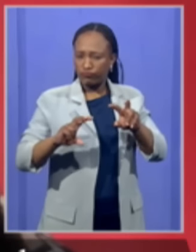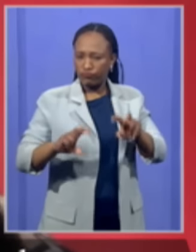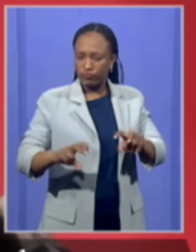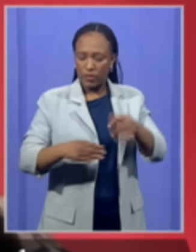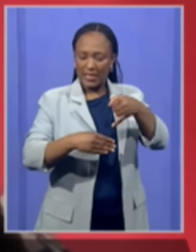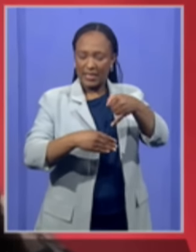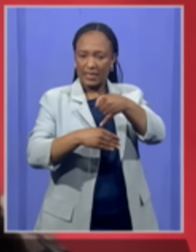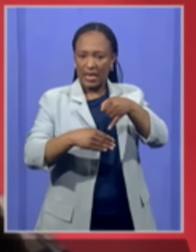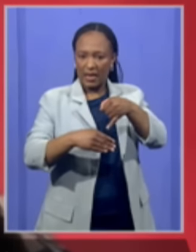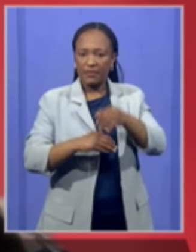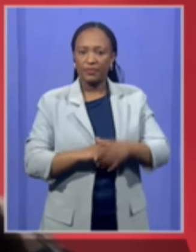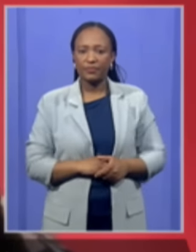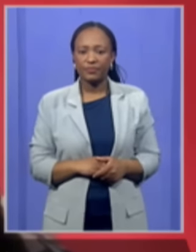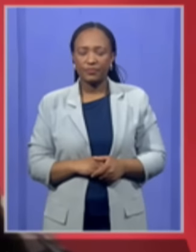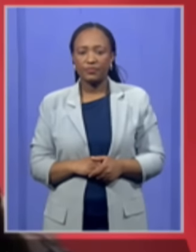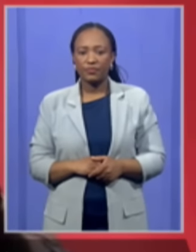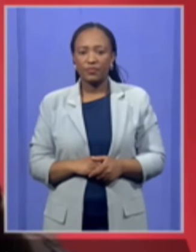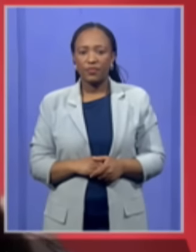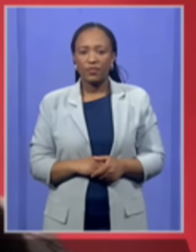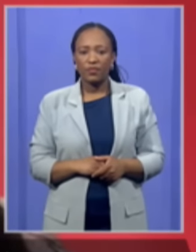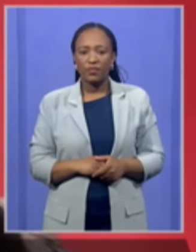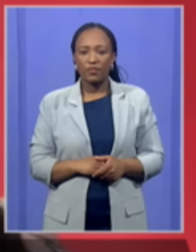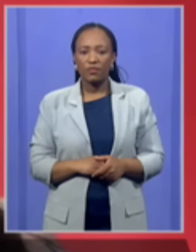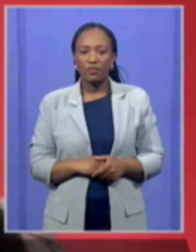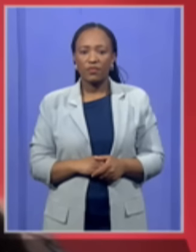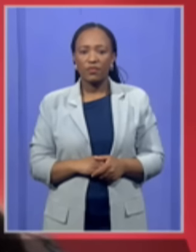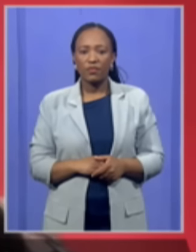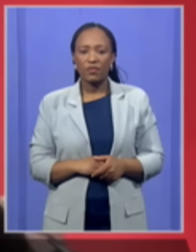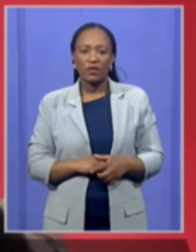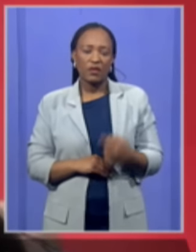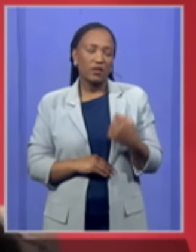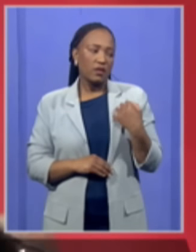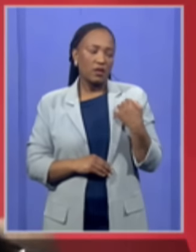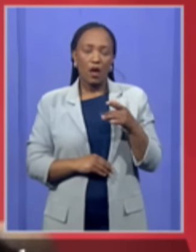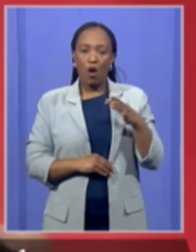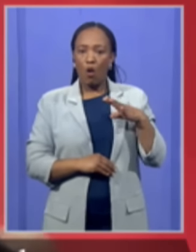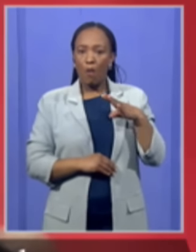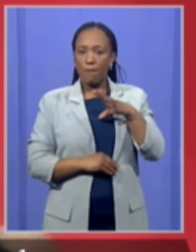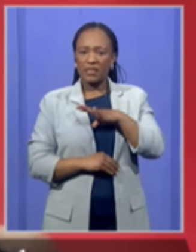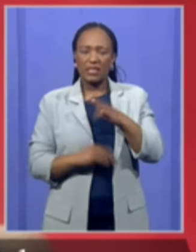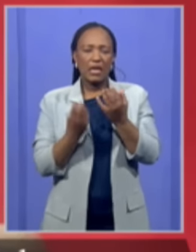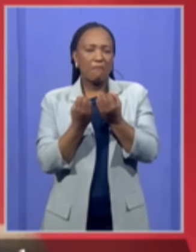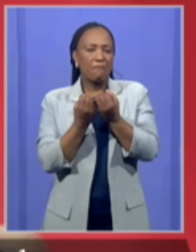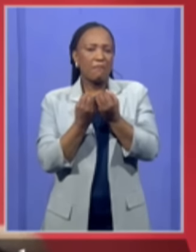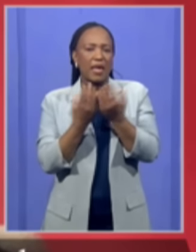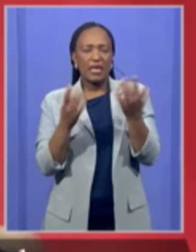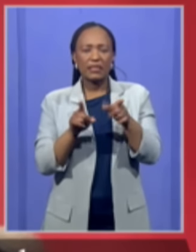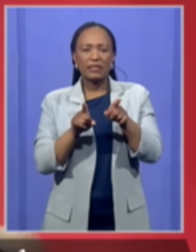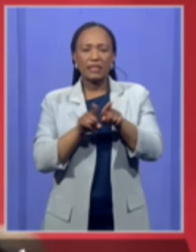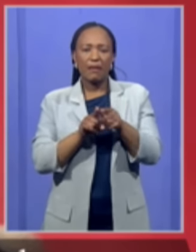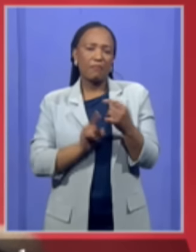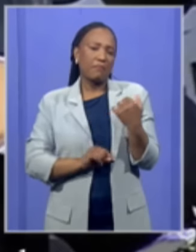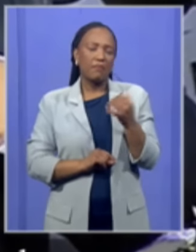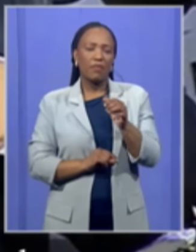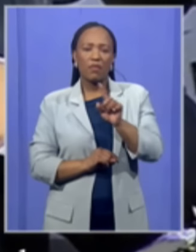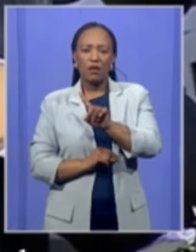We've had a number of commissions, the latest being the Zondo Commission, which cost billions in taxpayers' money. And